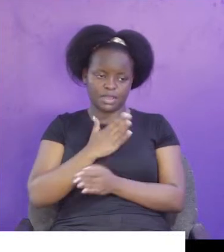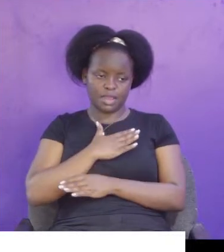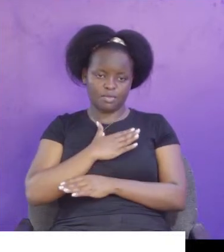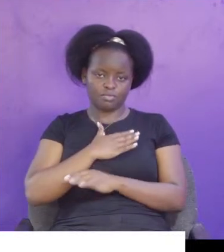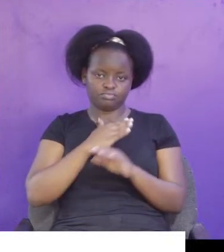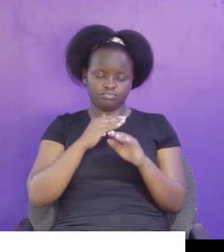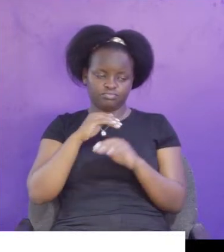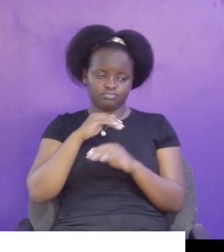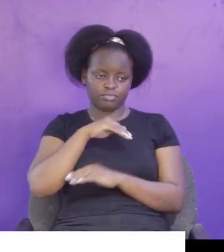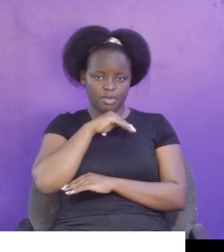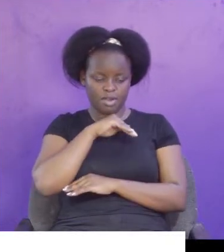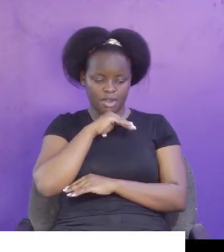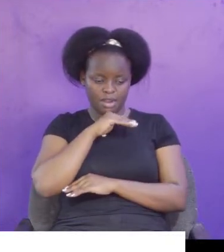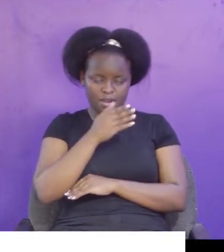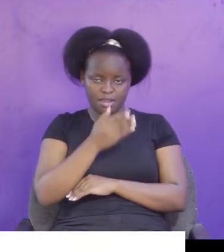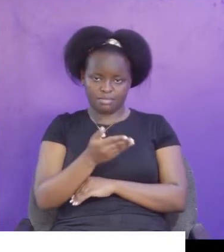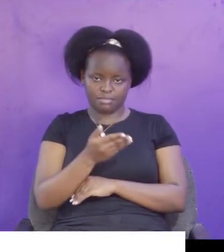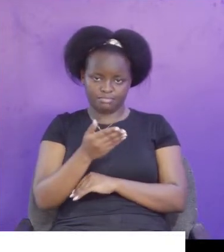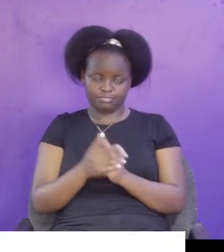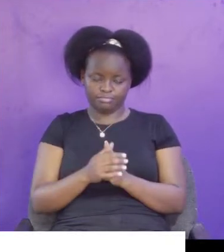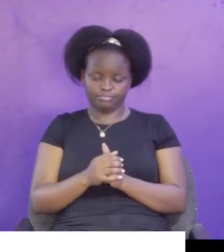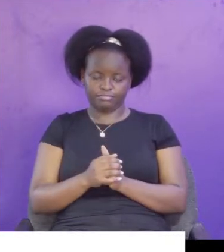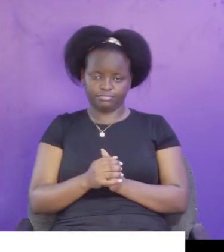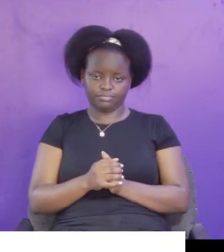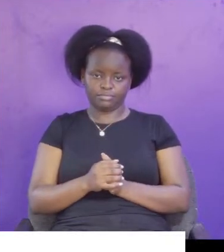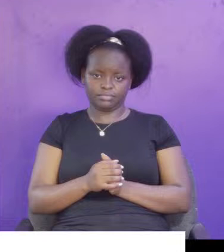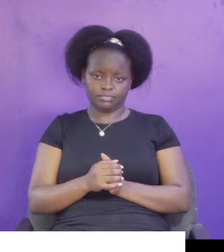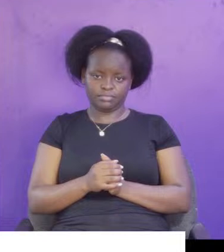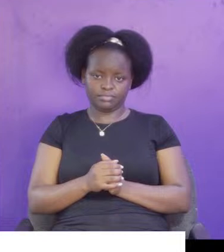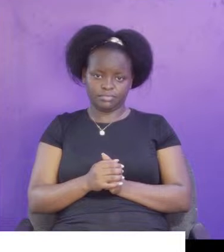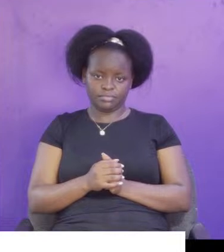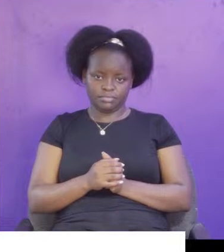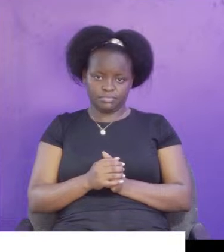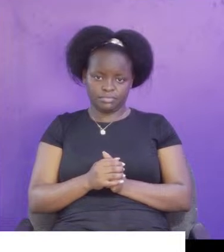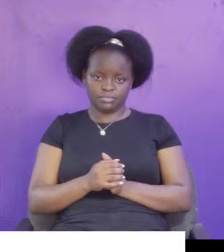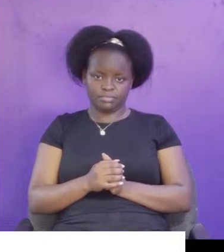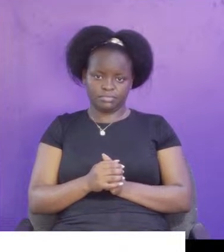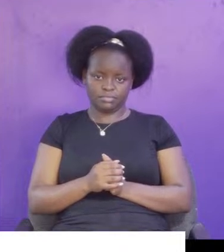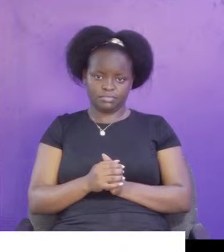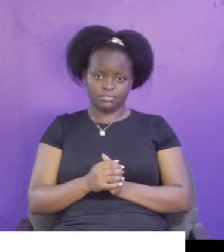Mheshimiwa Raila Amolo Odinga.